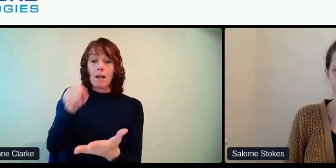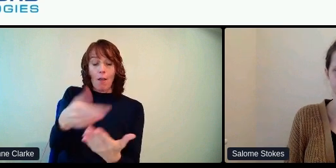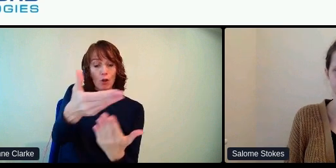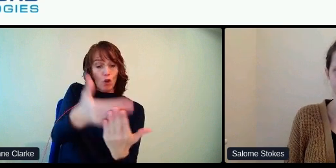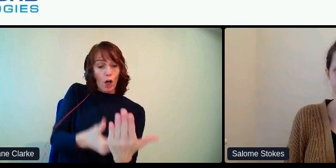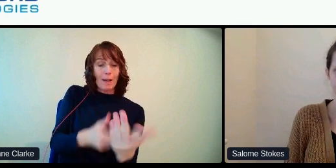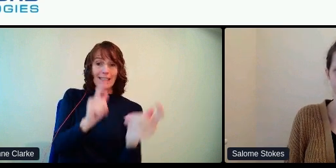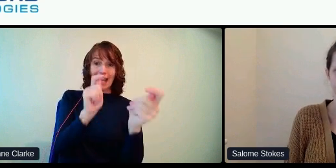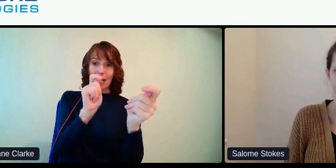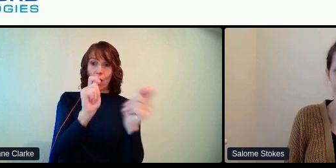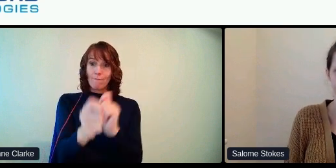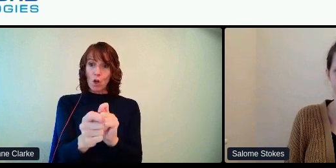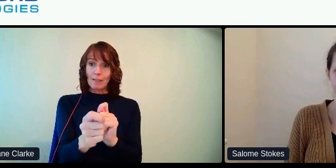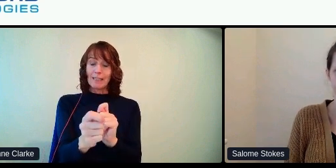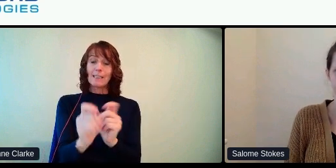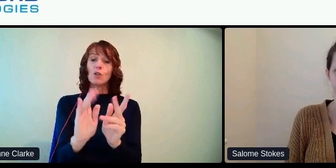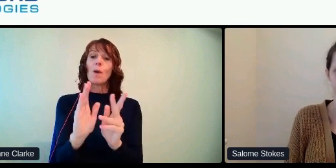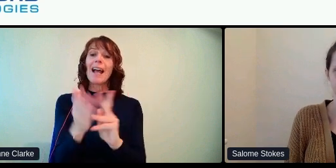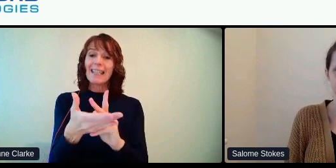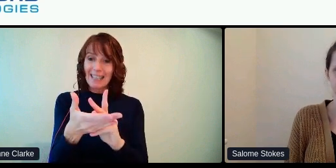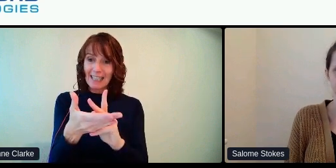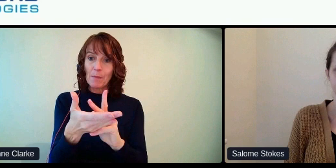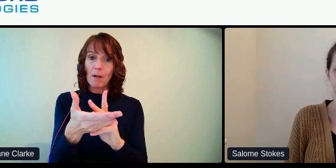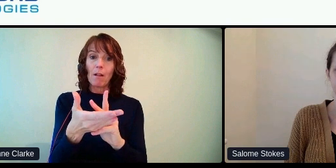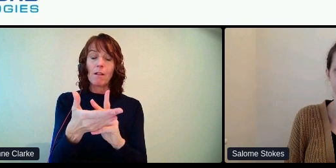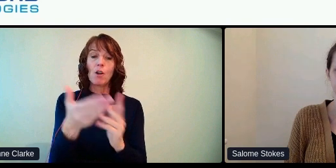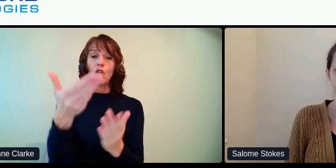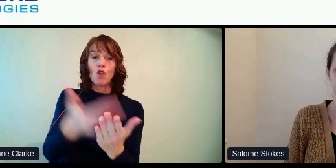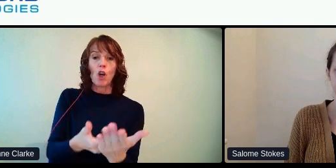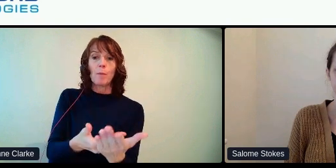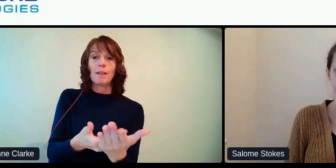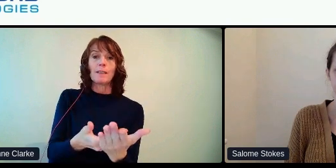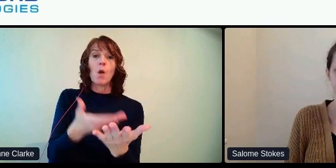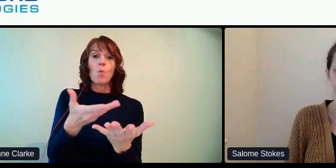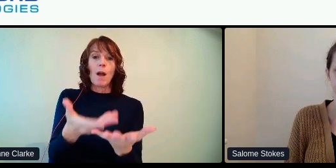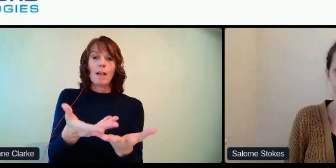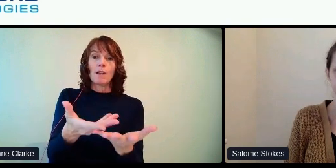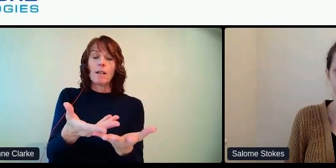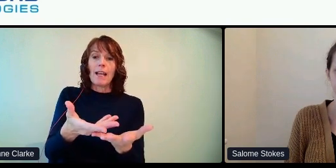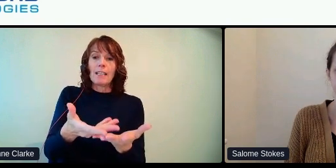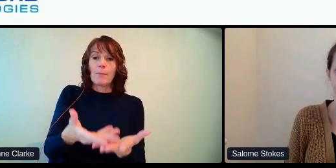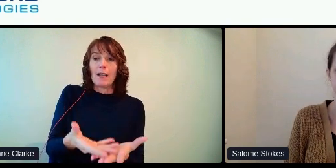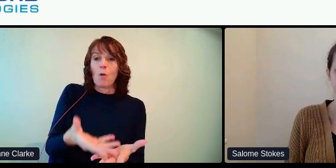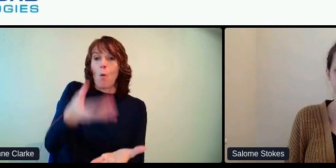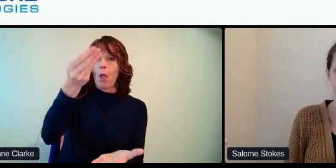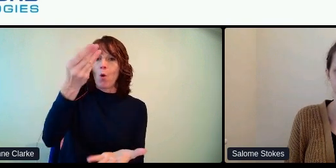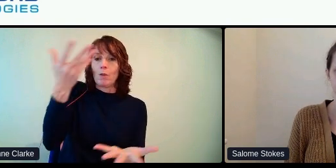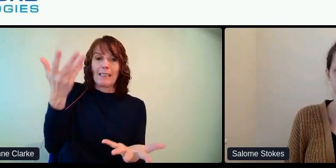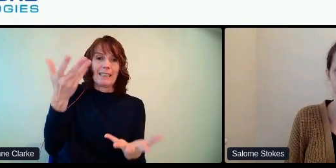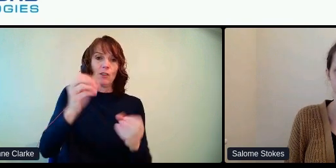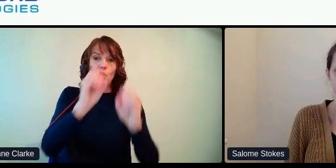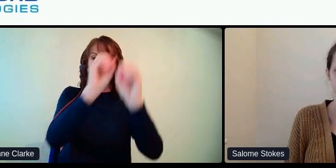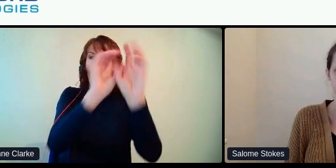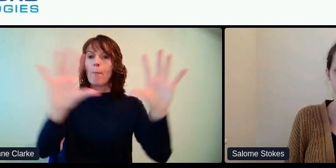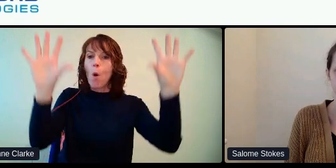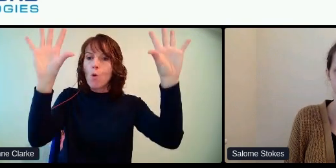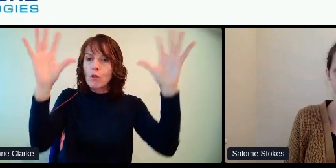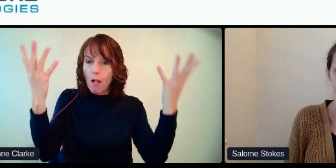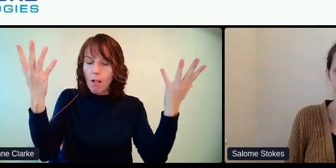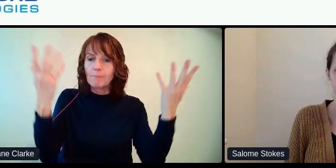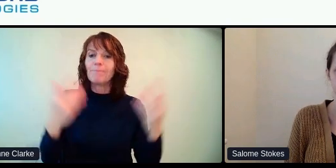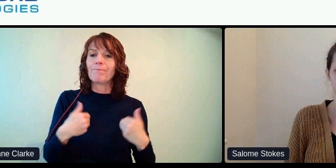into an accessible document at the point when it's being retrieved through something like a portal, that kind of